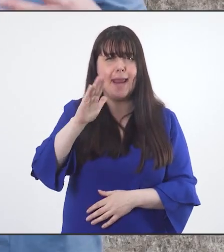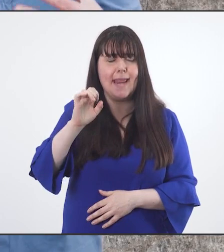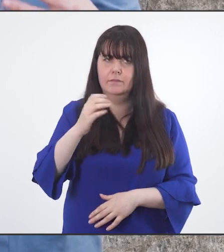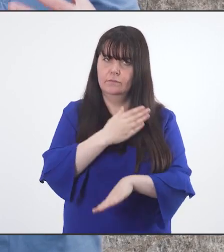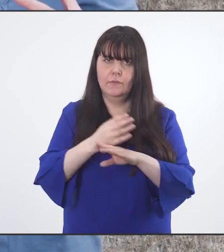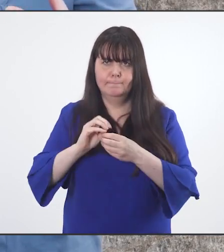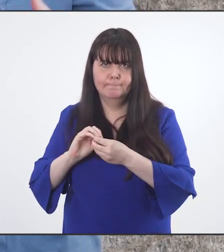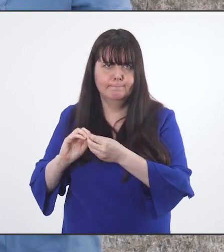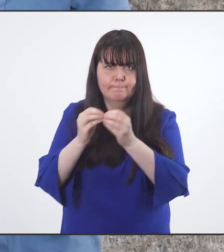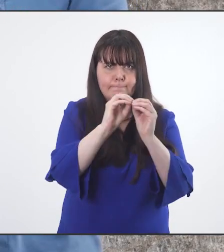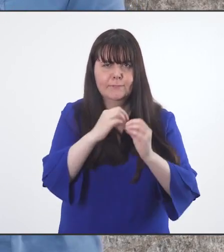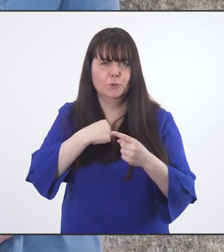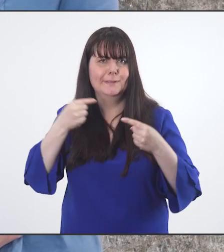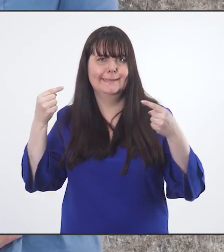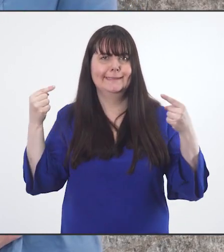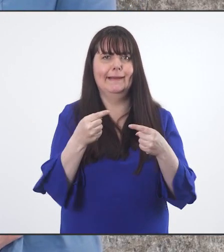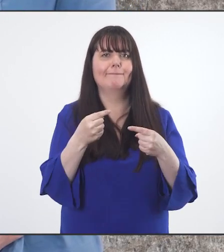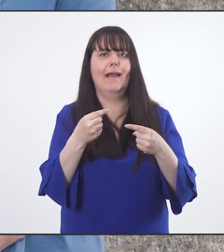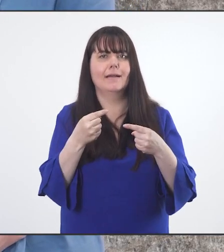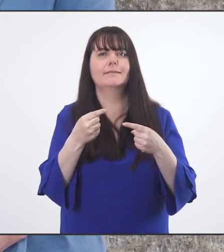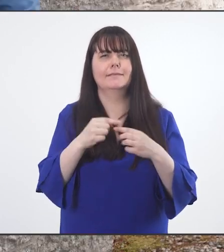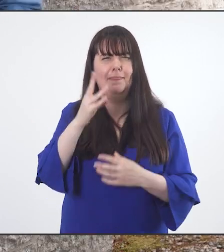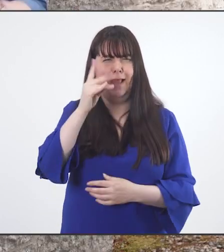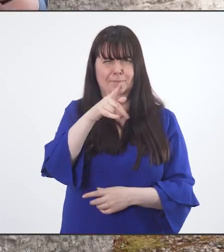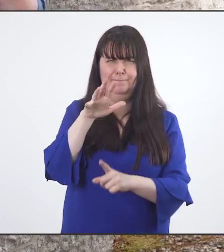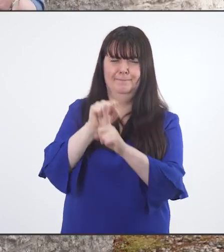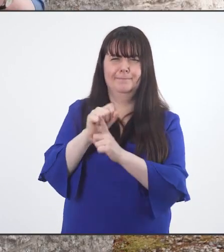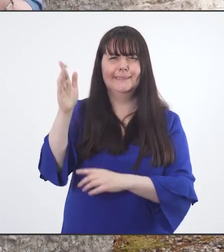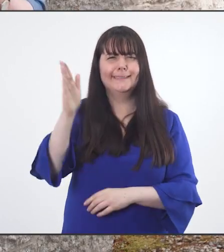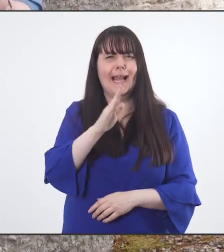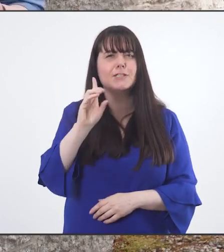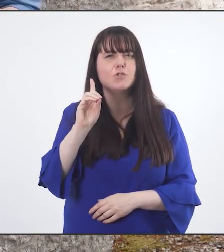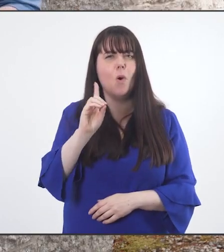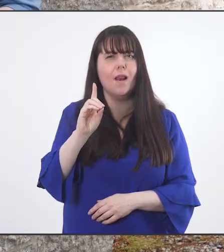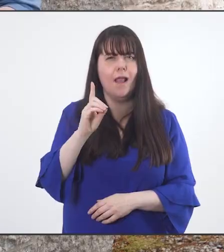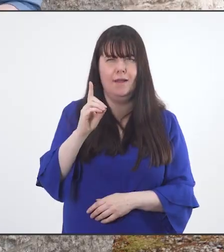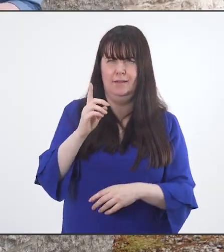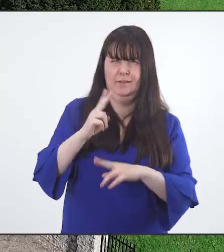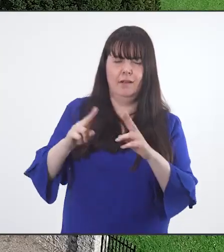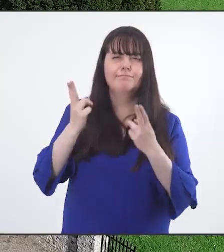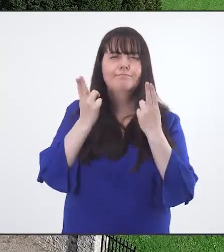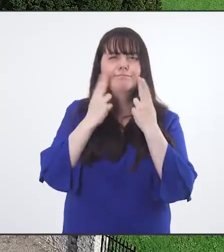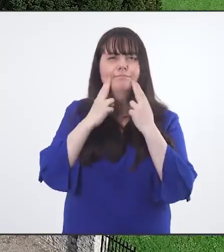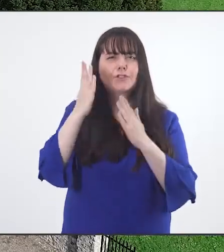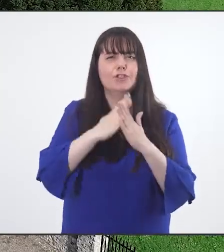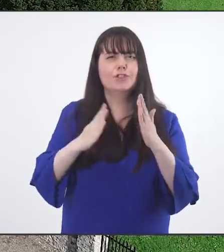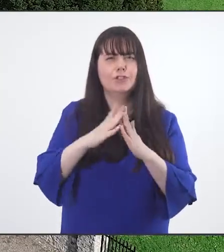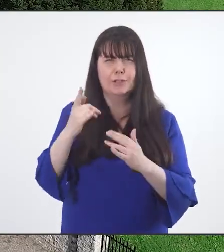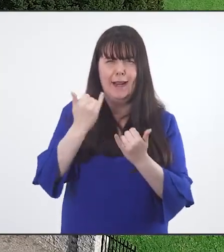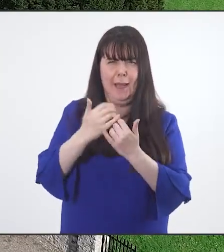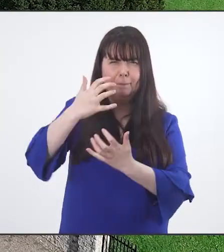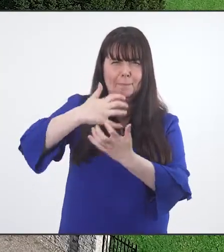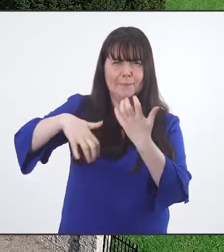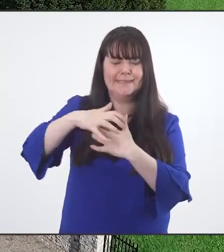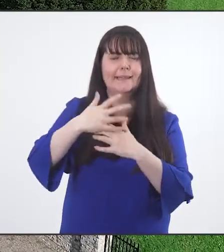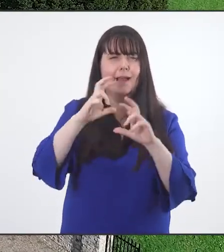buildings, and in particular church buildings, began to be defended. And this is why when you approach St. Duloc's, perhaps doesn't look like the typical church.